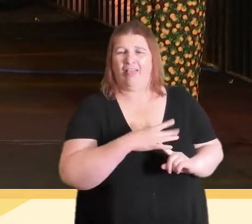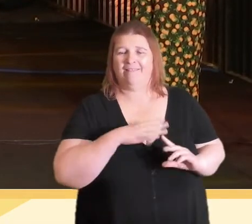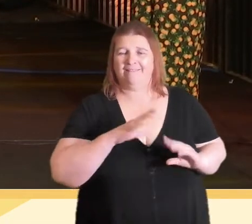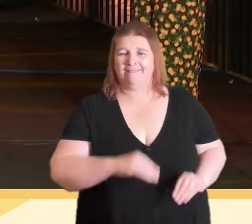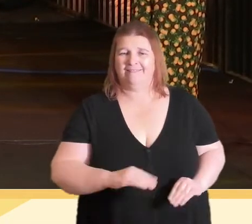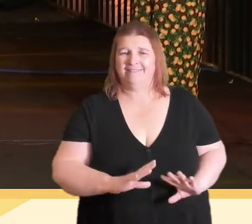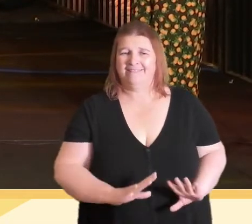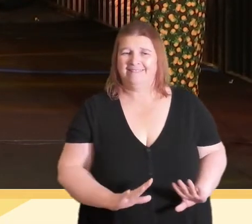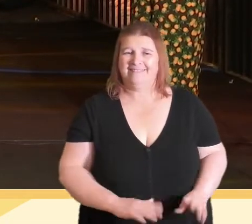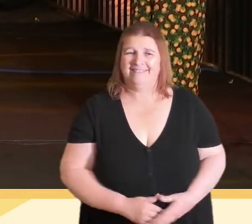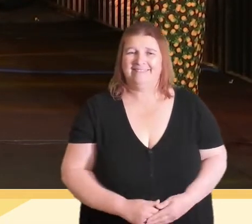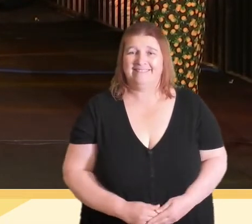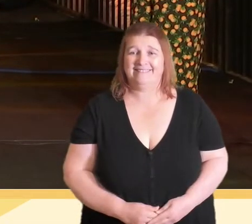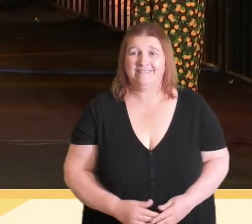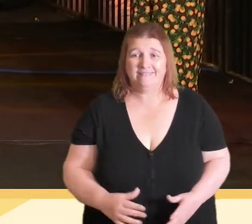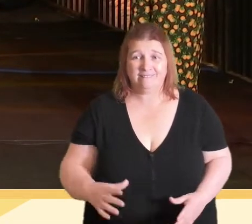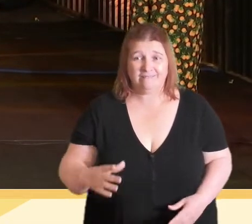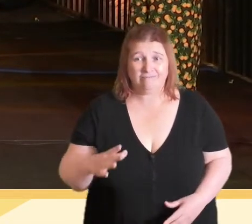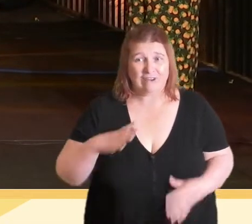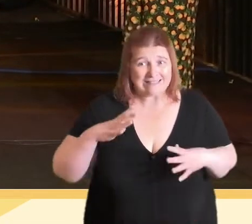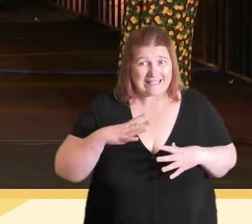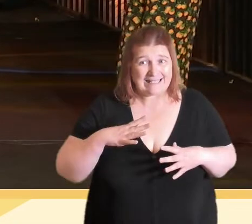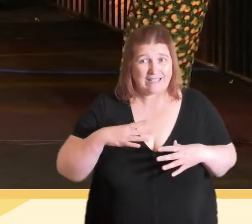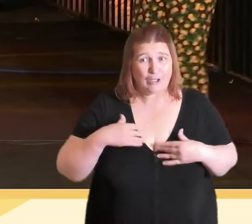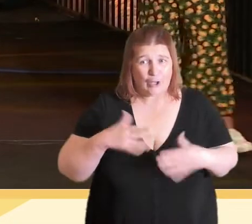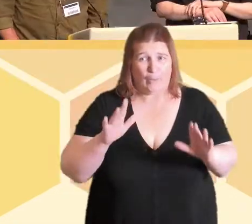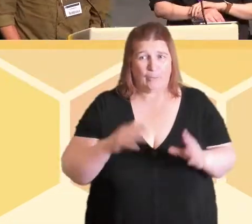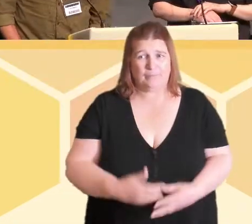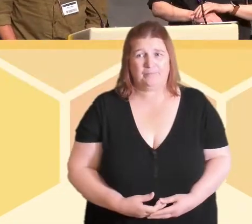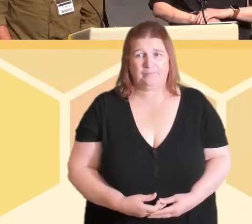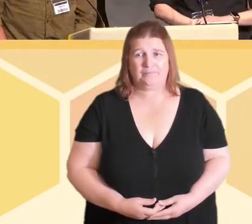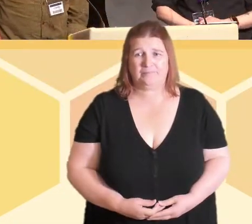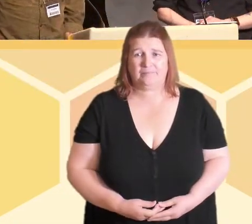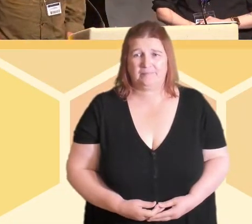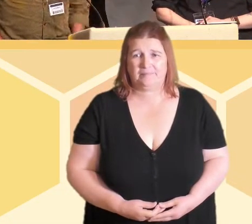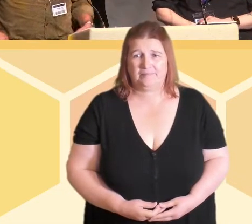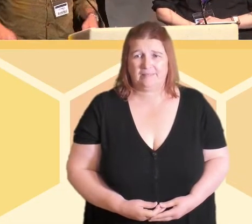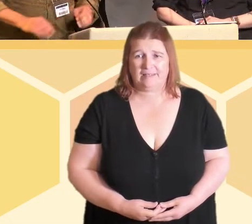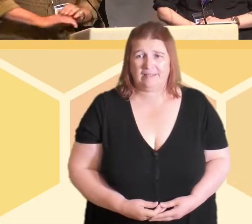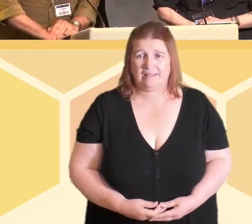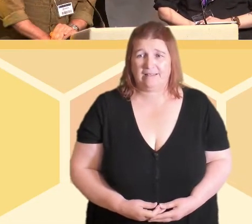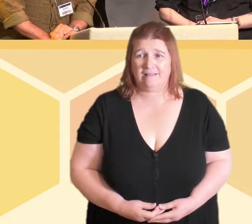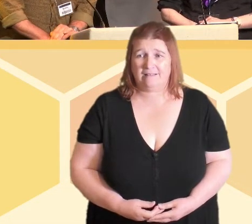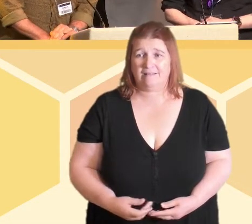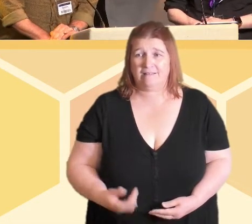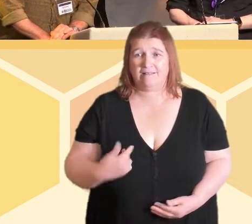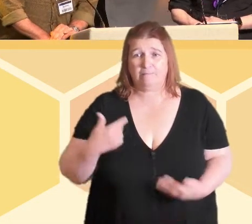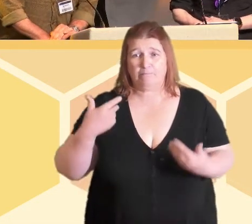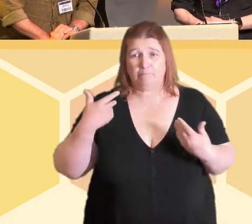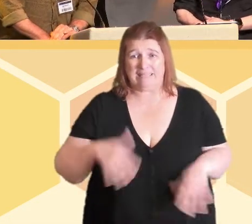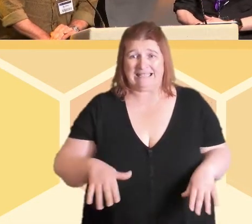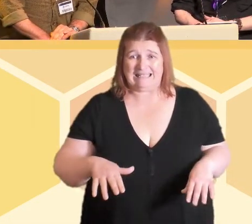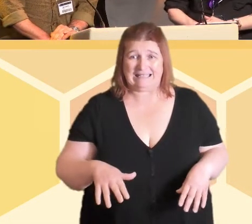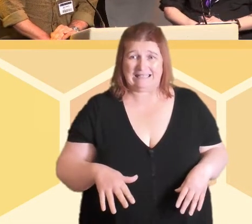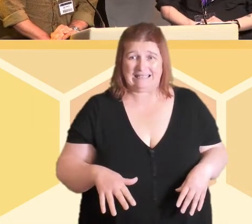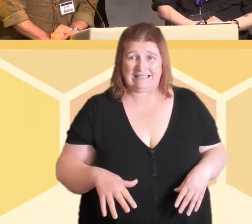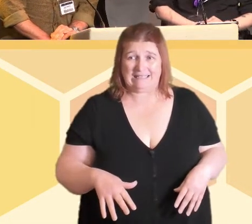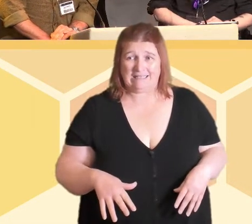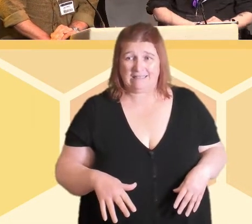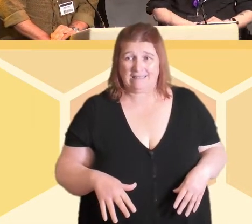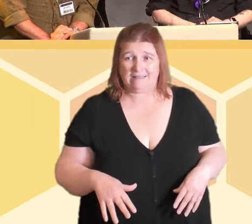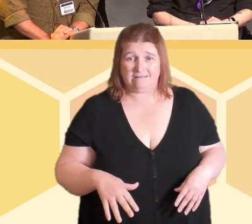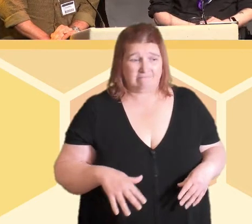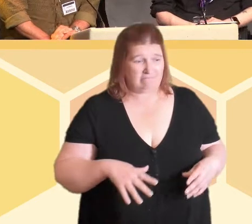hole. Okay, on your marks, get set, go. We have gone from paper to